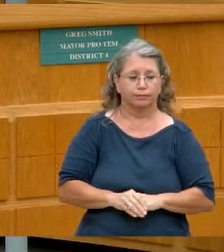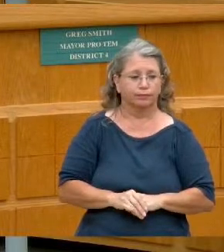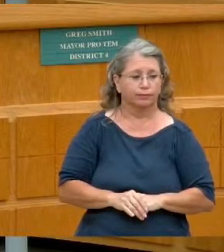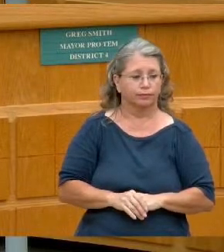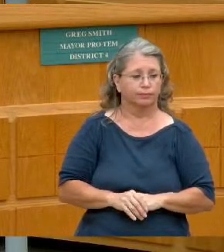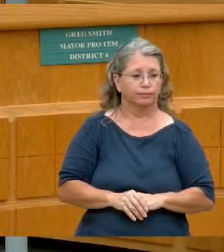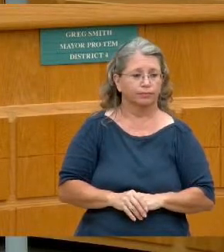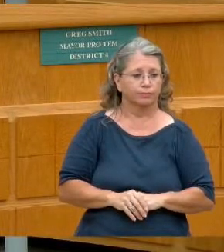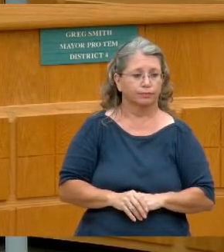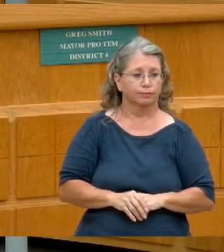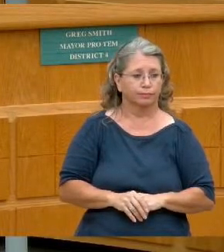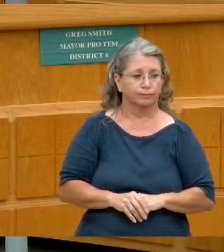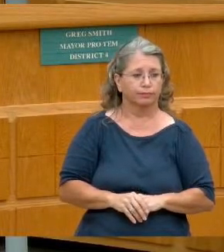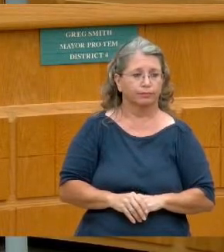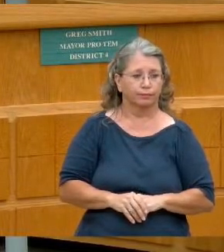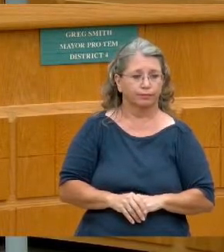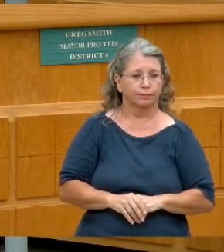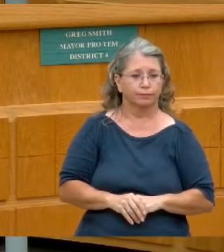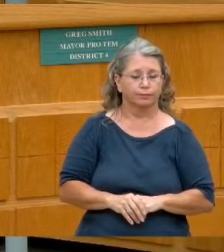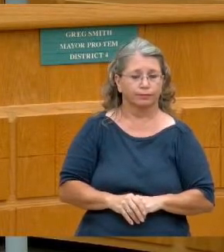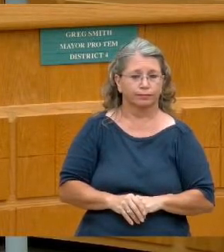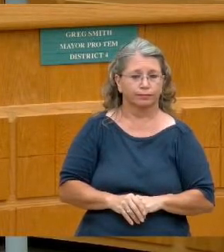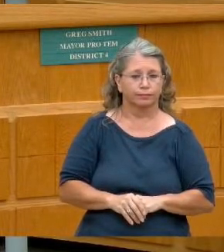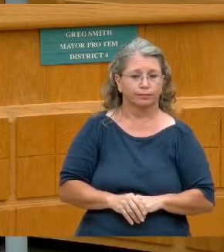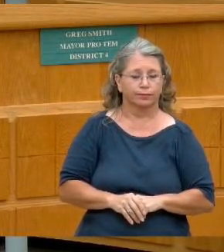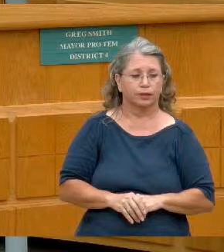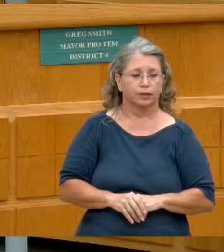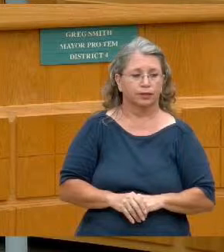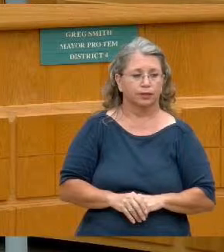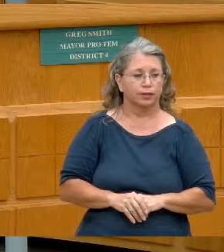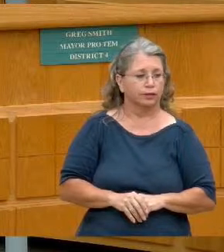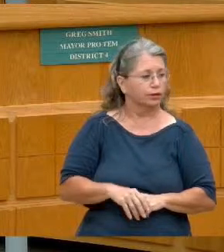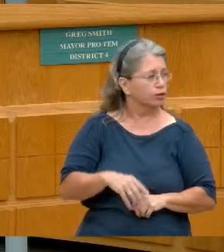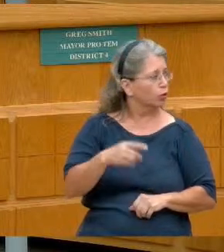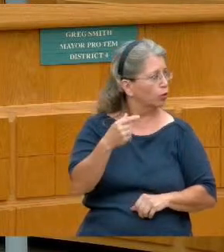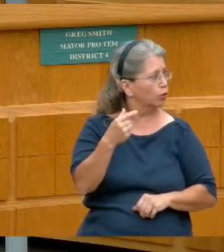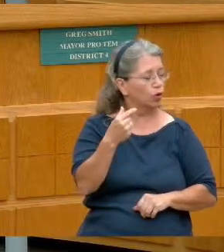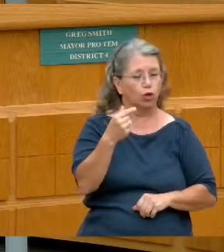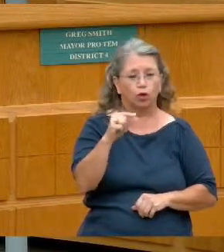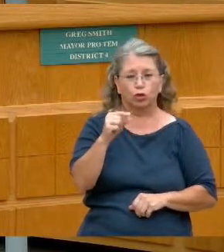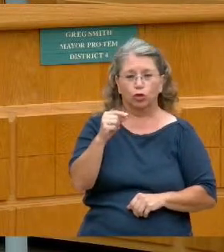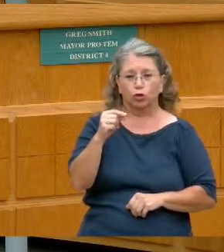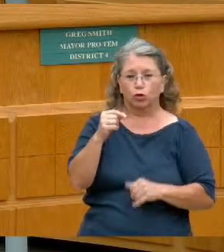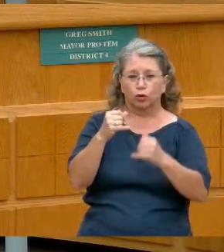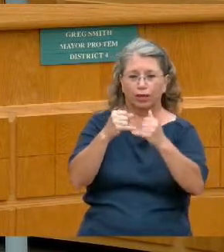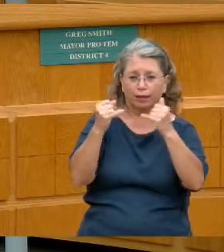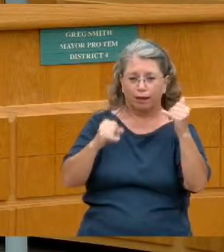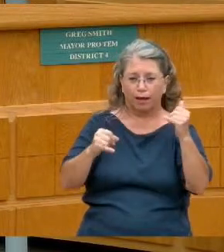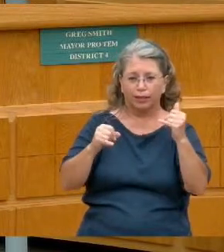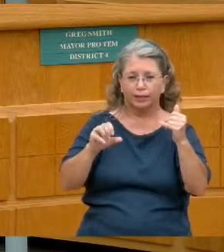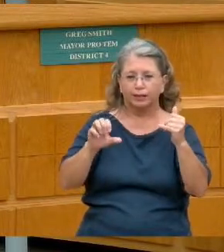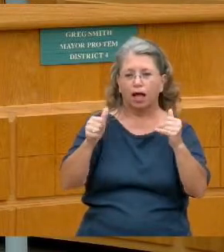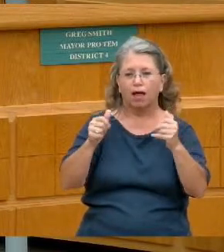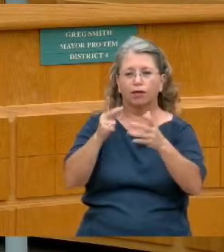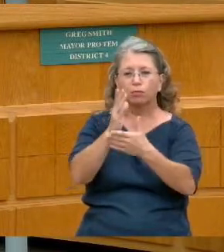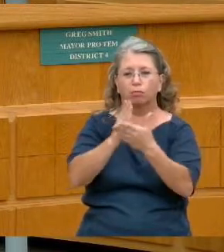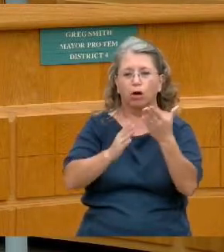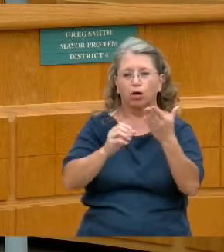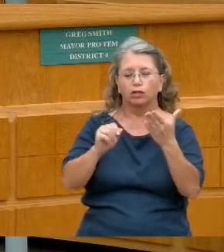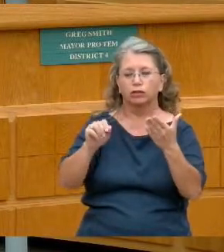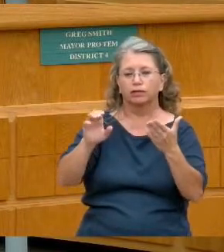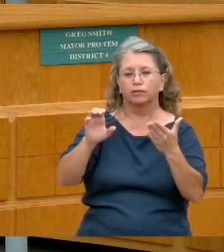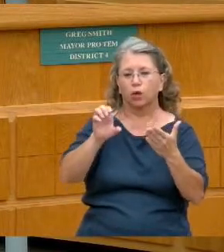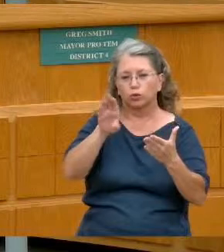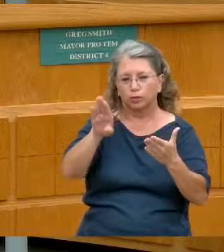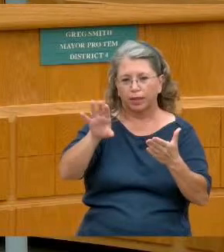We're going to look at the other part of the coastal bend, right? So we're going to take this green line and we're going to pull it apart. Just like we took the Nueces line, pulled